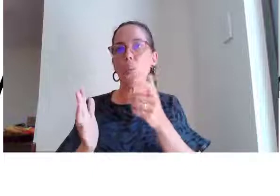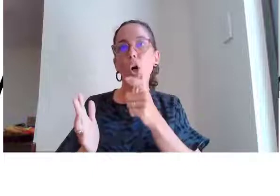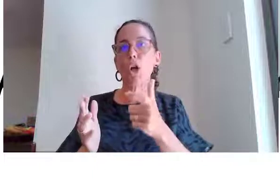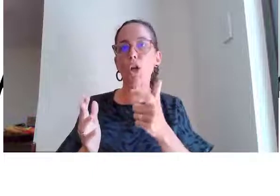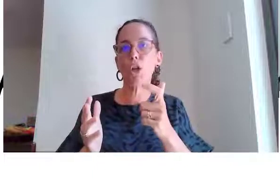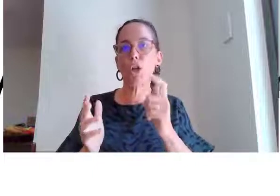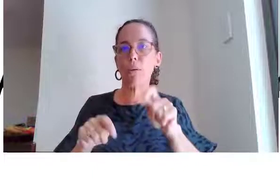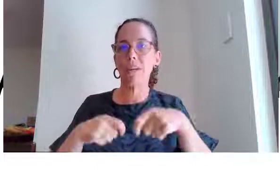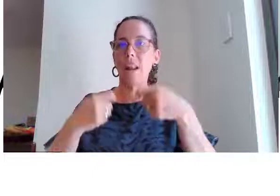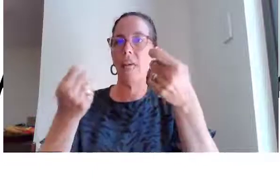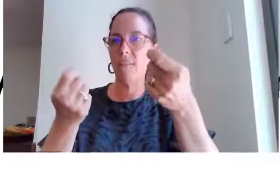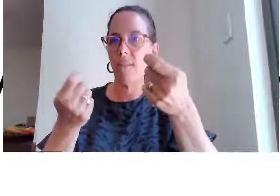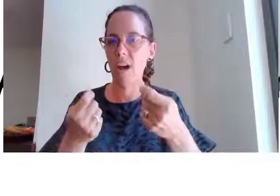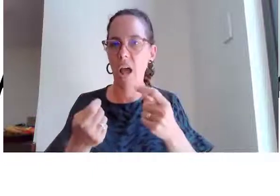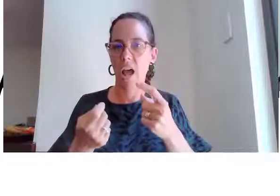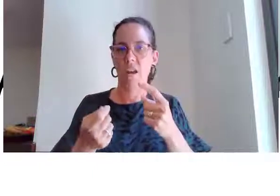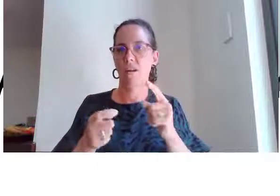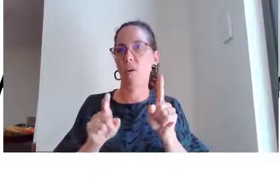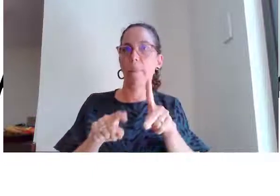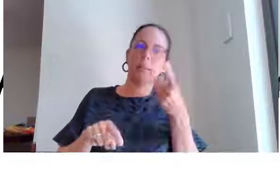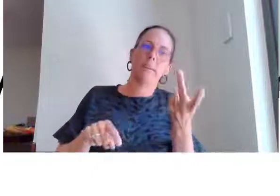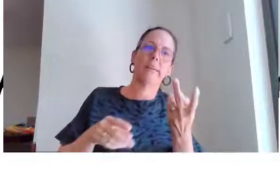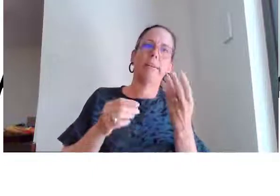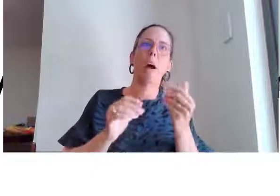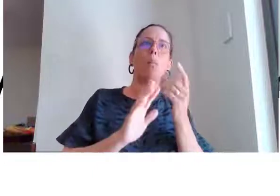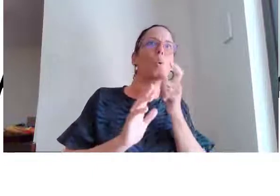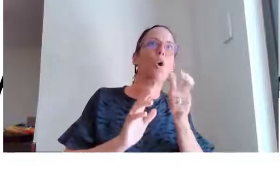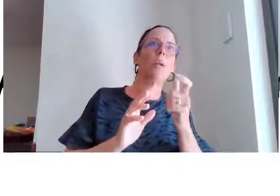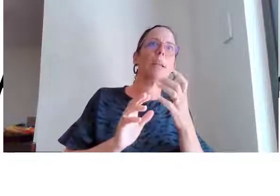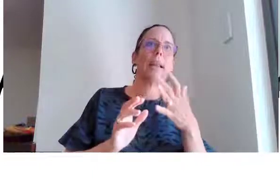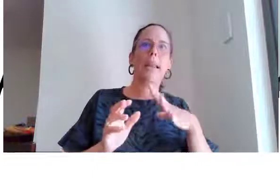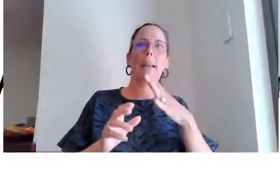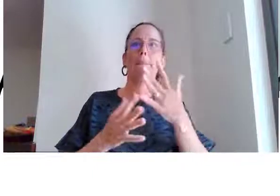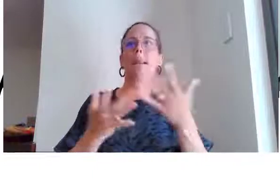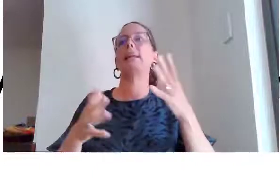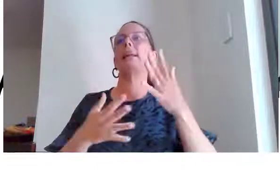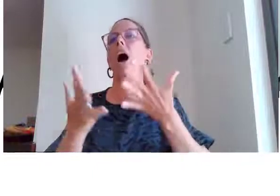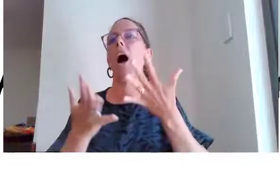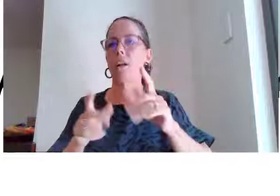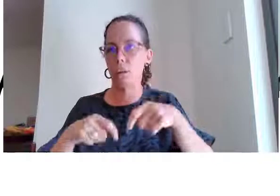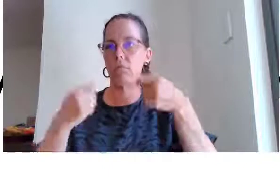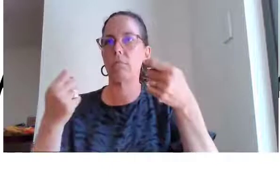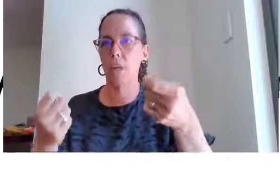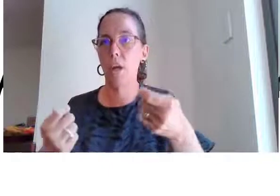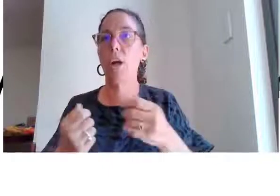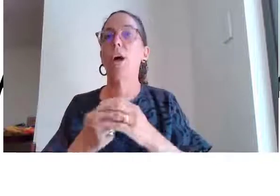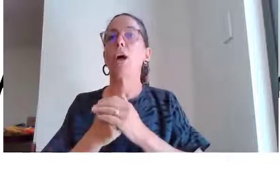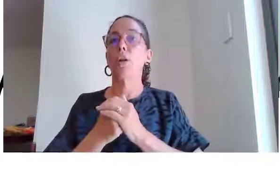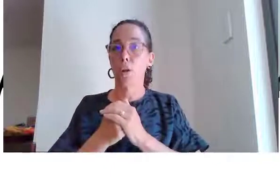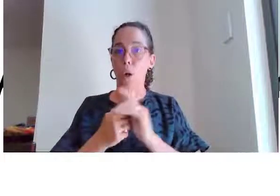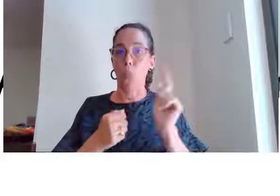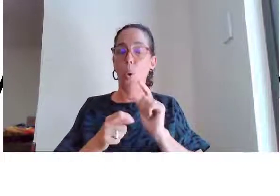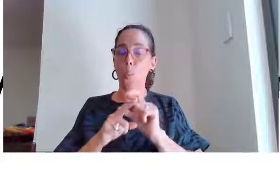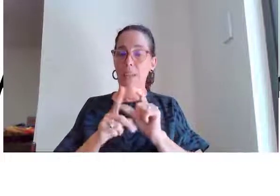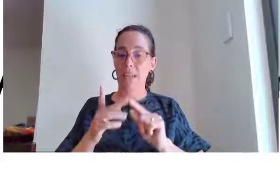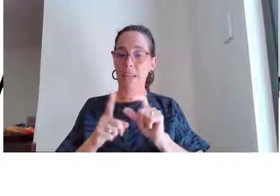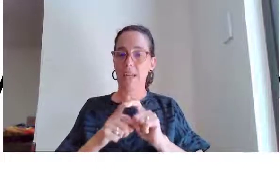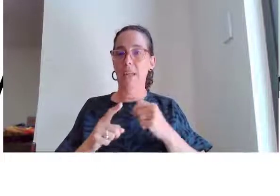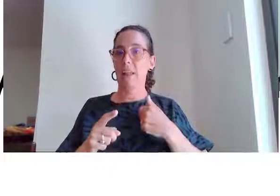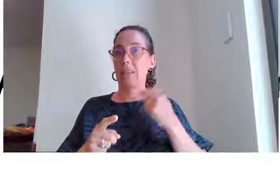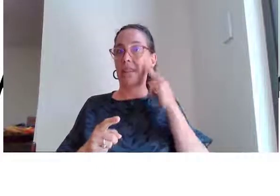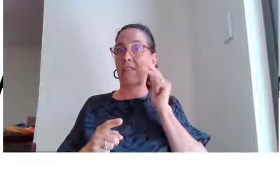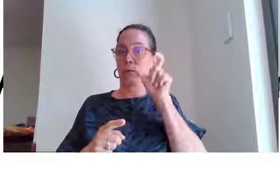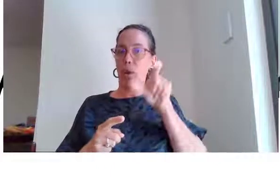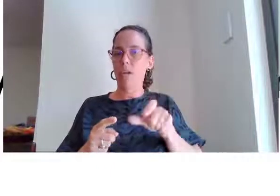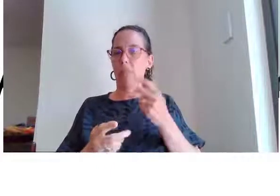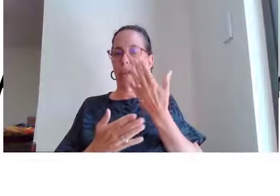not. So that situation, sometimes you might have one word in English, but you might need many signs to represent the same